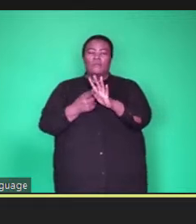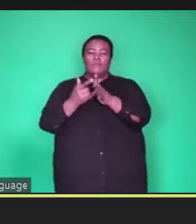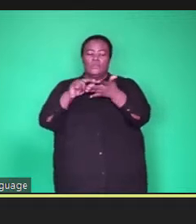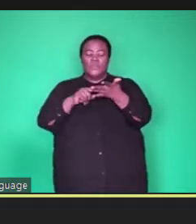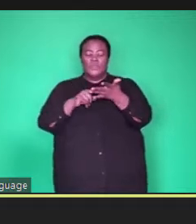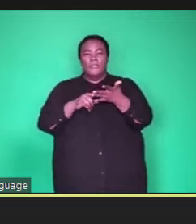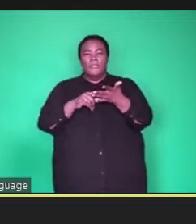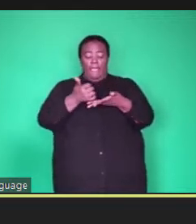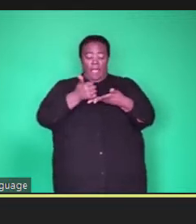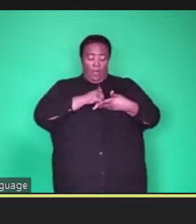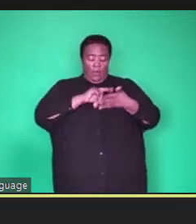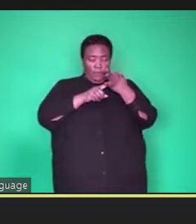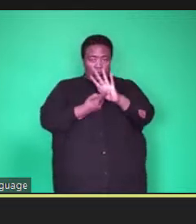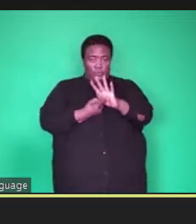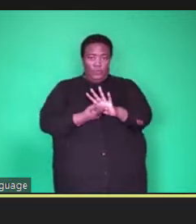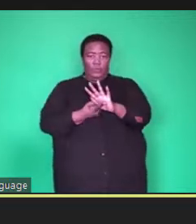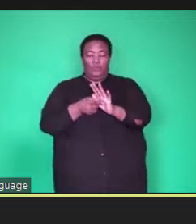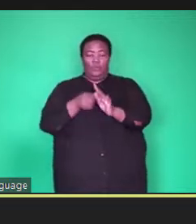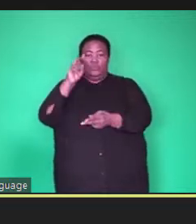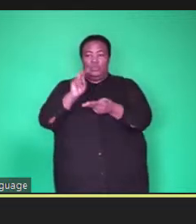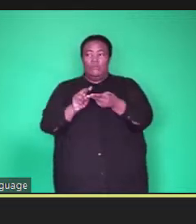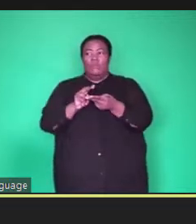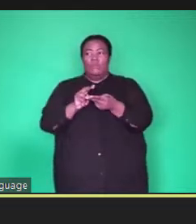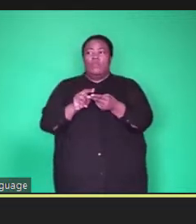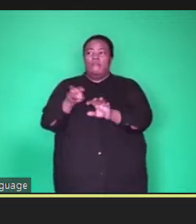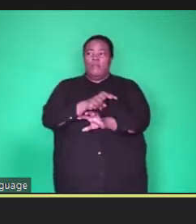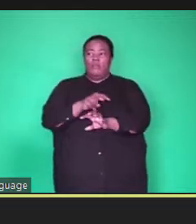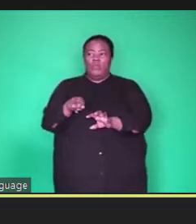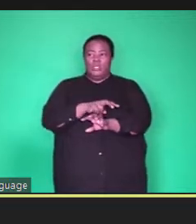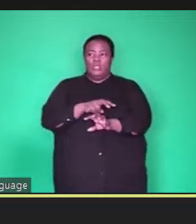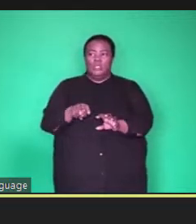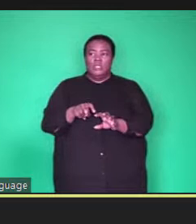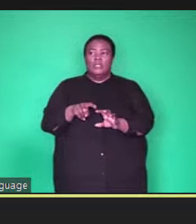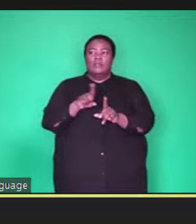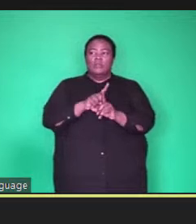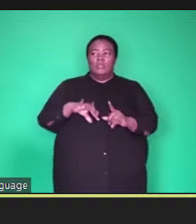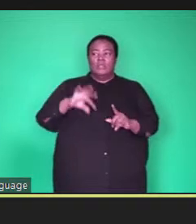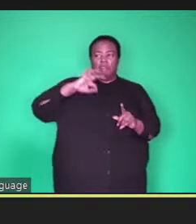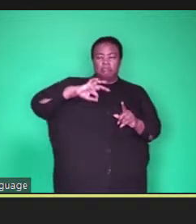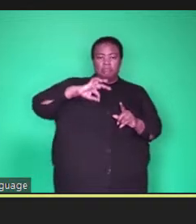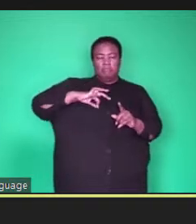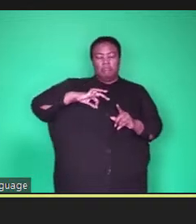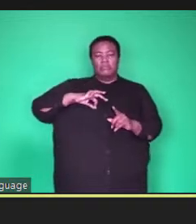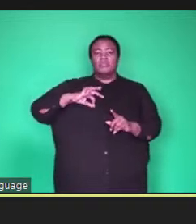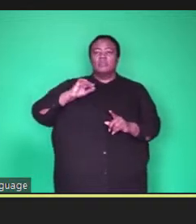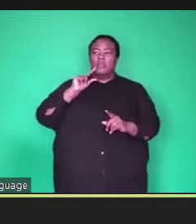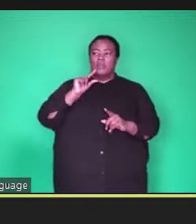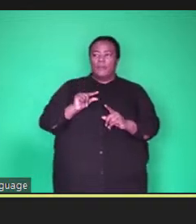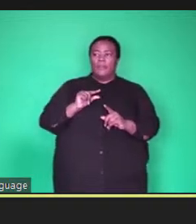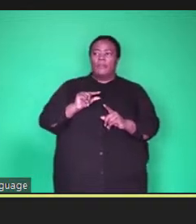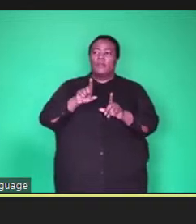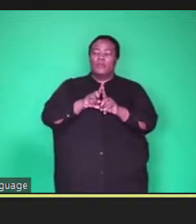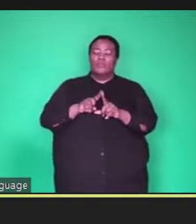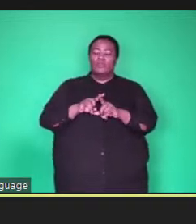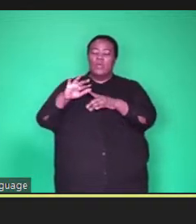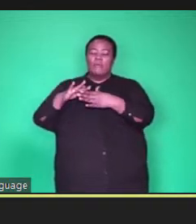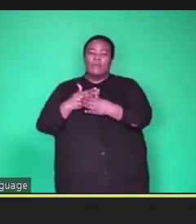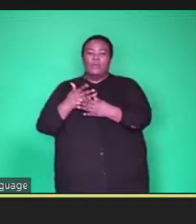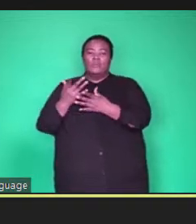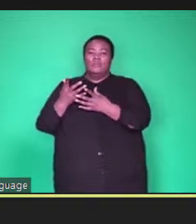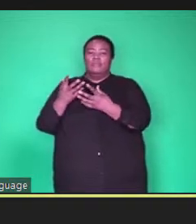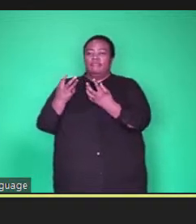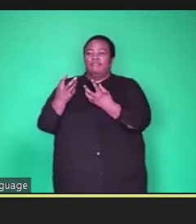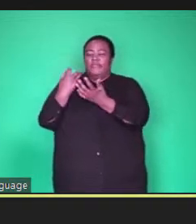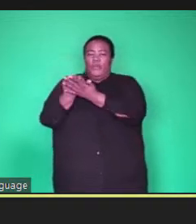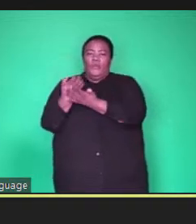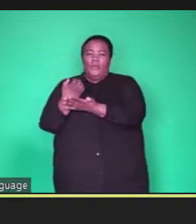food expenditure better off on human capital. And that the remittances are vulnerable to economic conditions. These are in no way fixed, so we